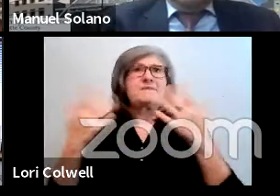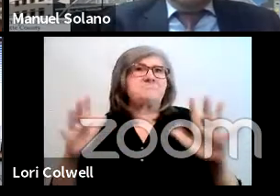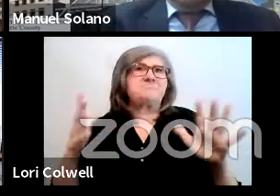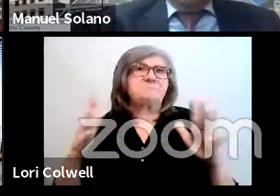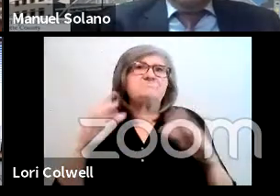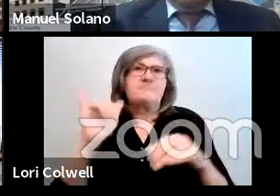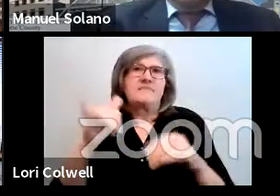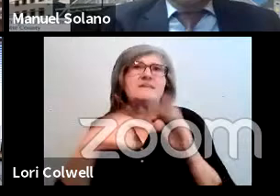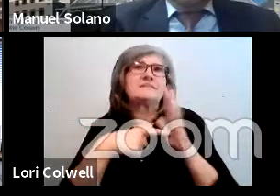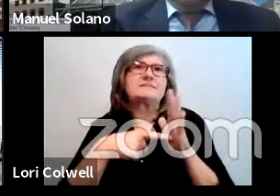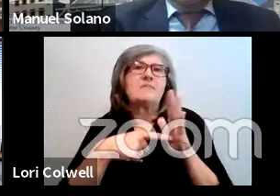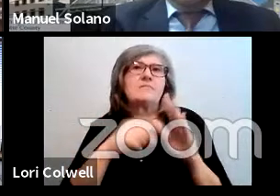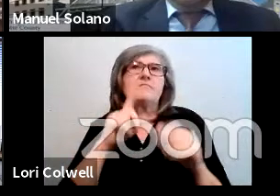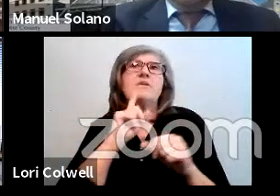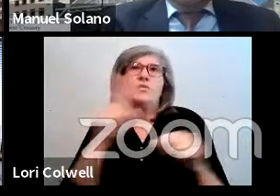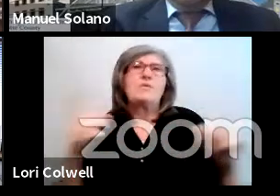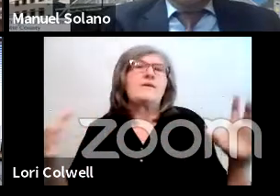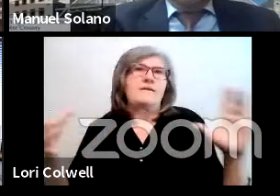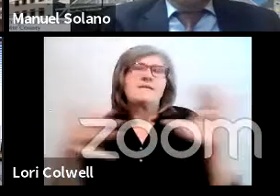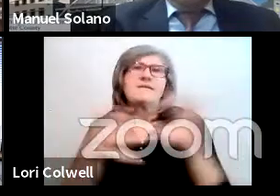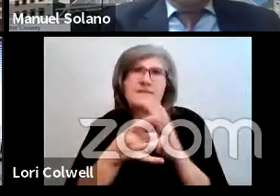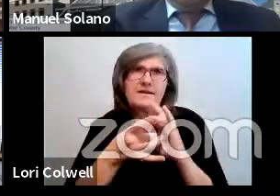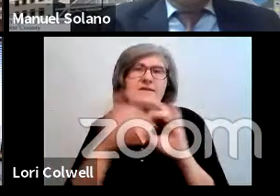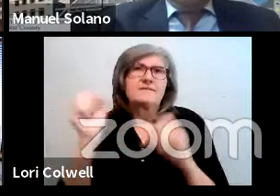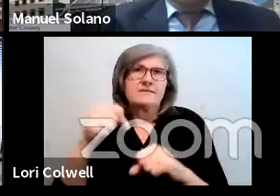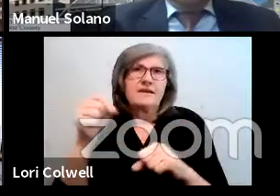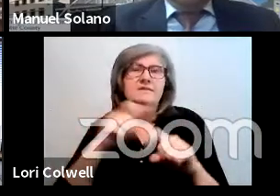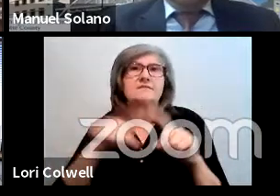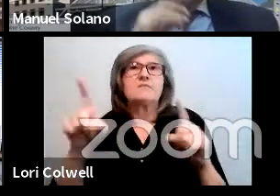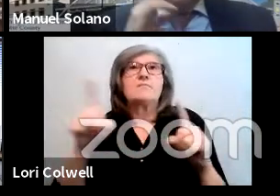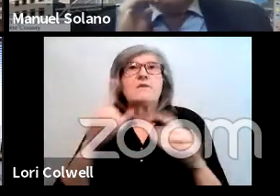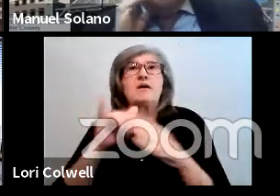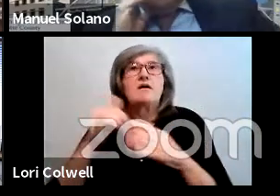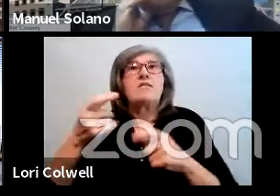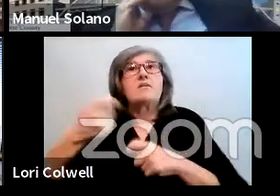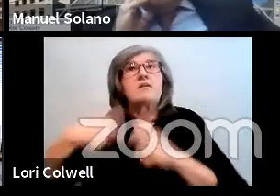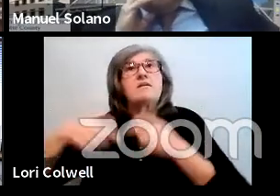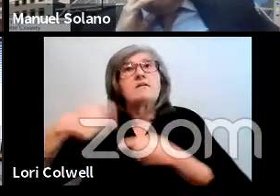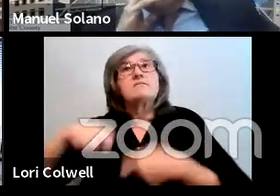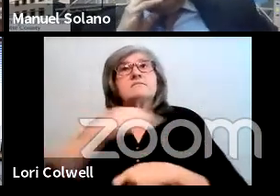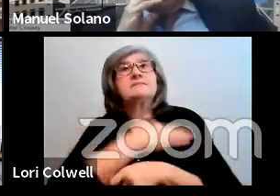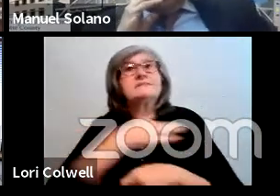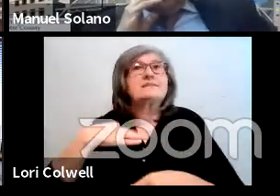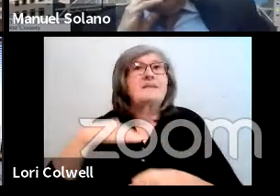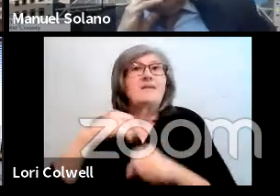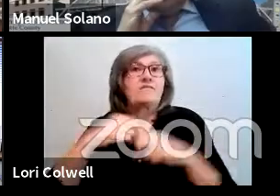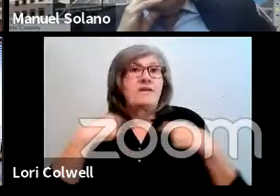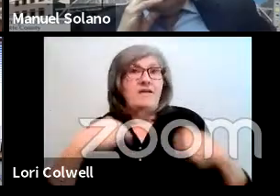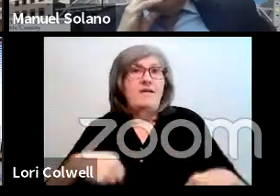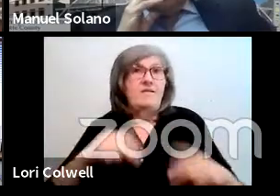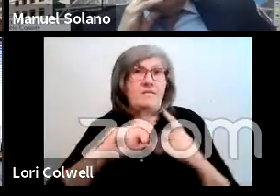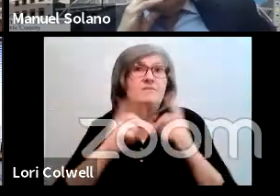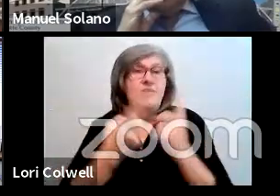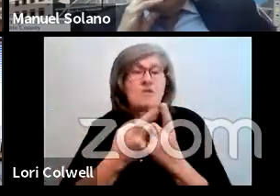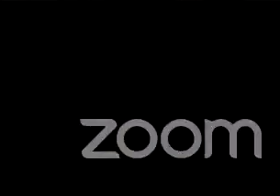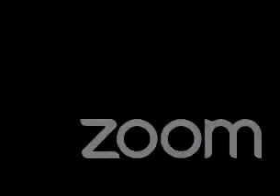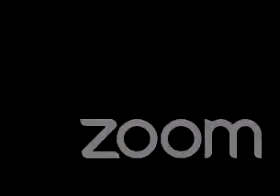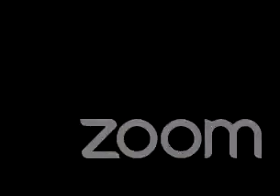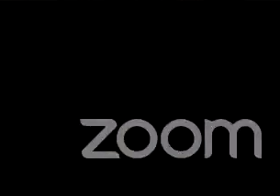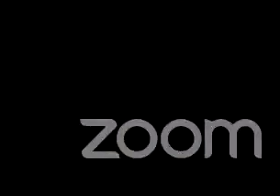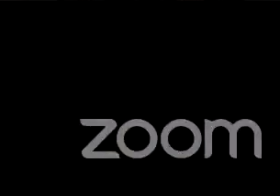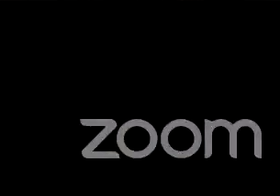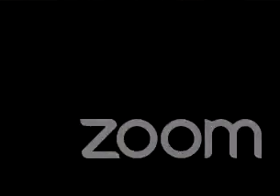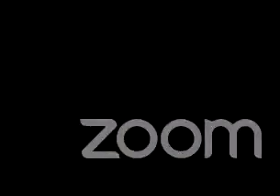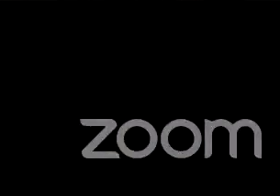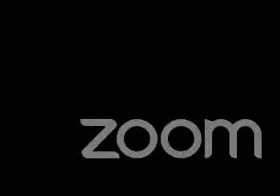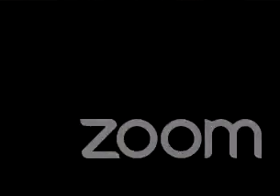they're very connected, Marcy. But the turnover in county health has also turned over messaging in a